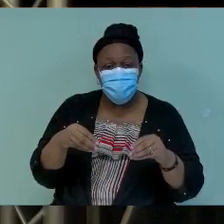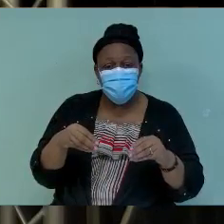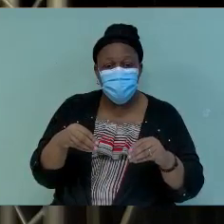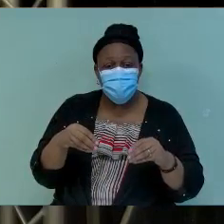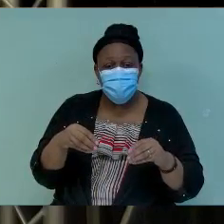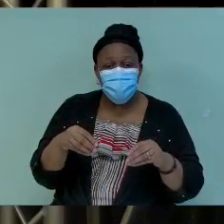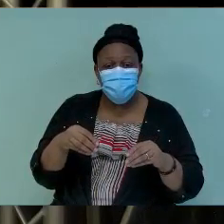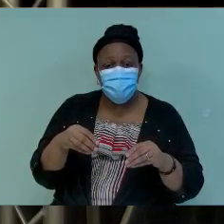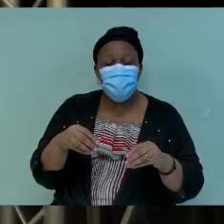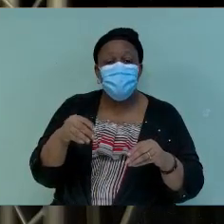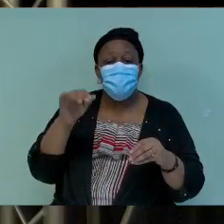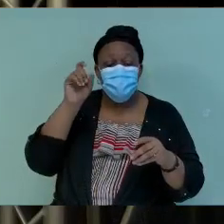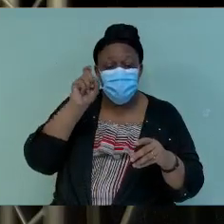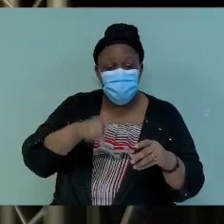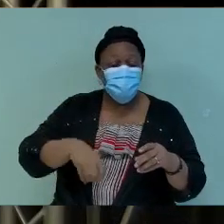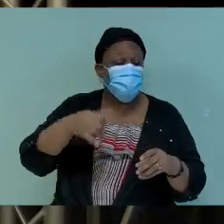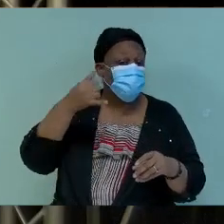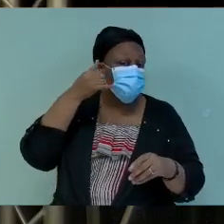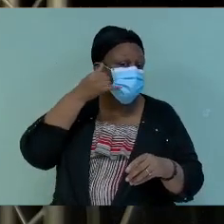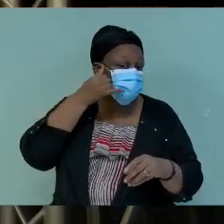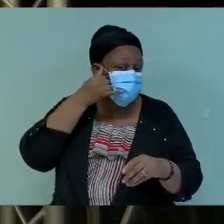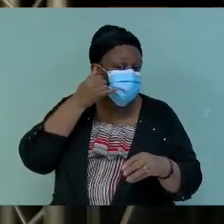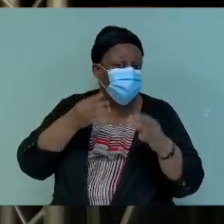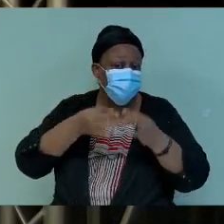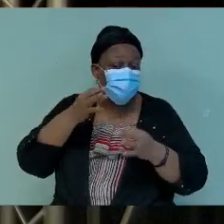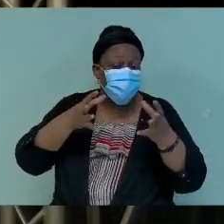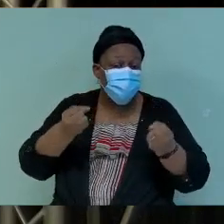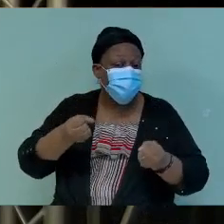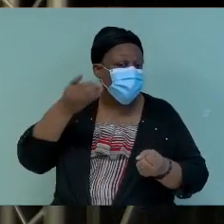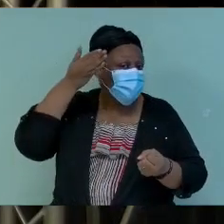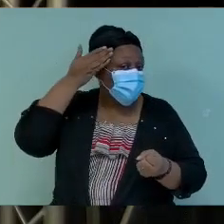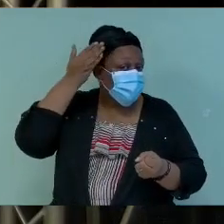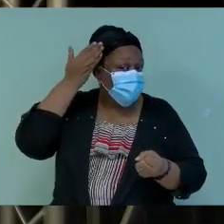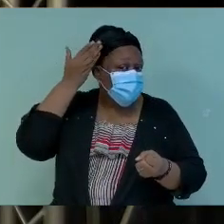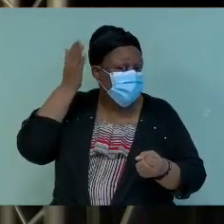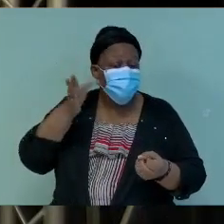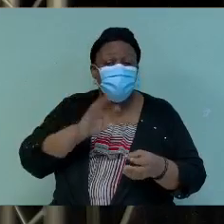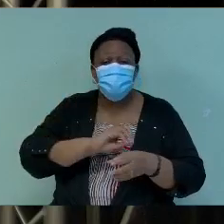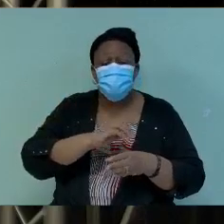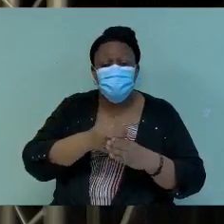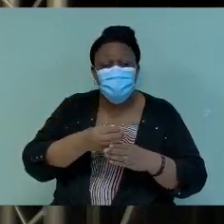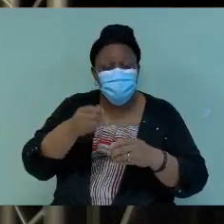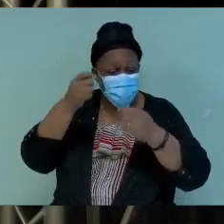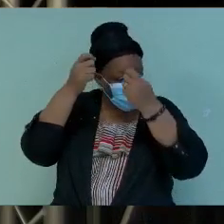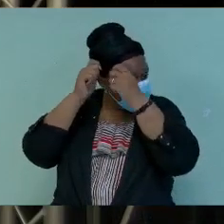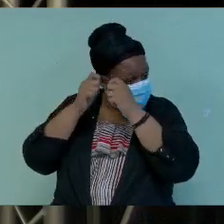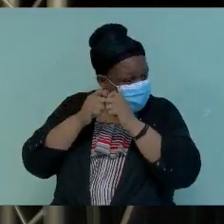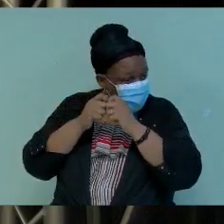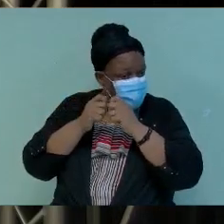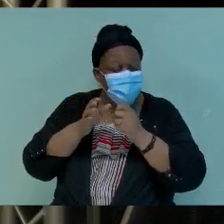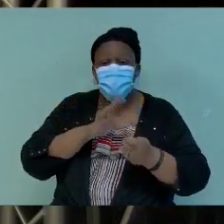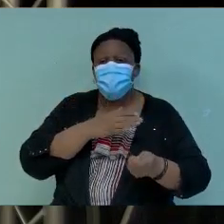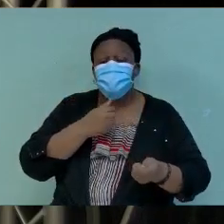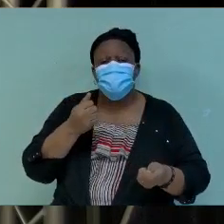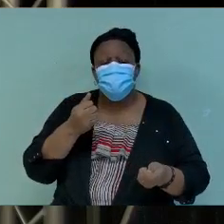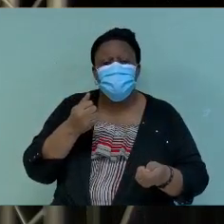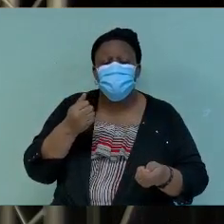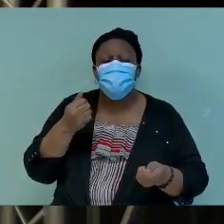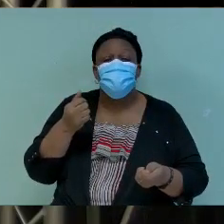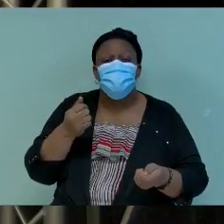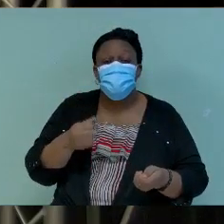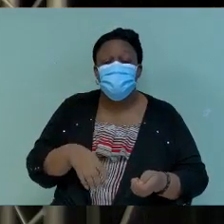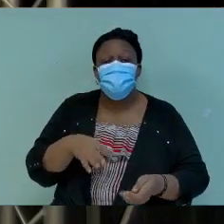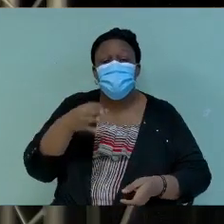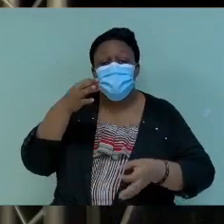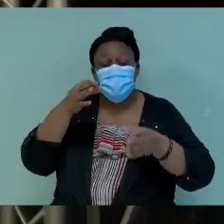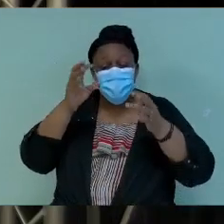work by appointments. The hairstylist must wear gloves, or barber, as the case may